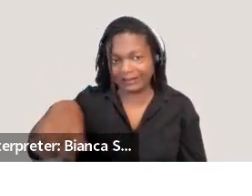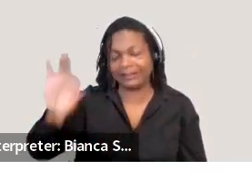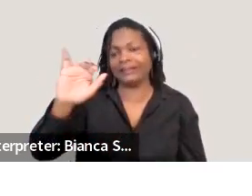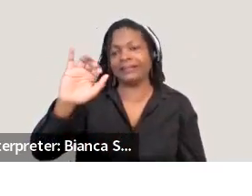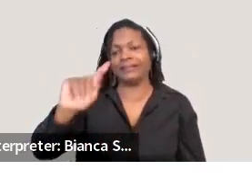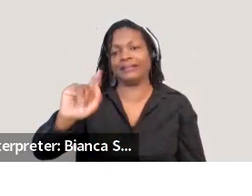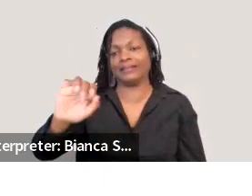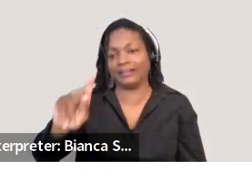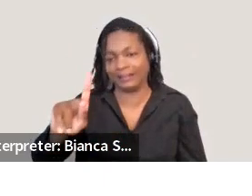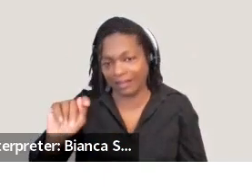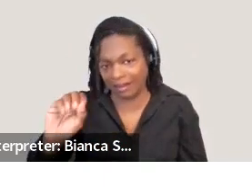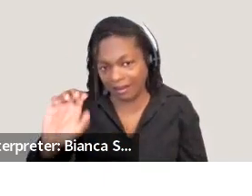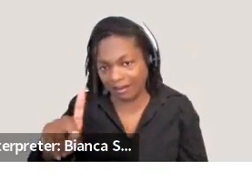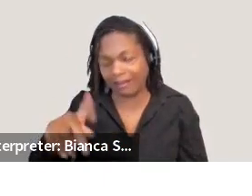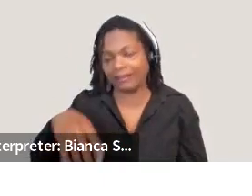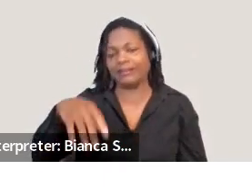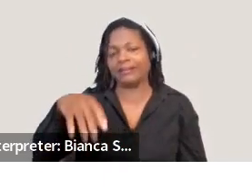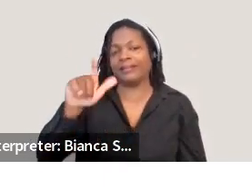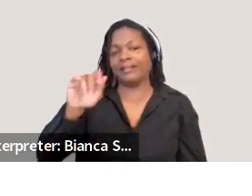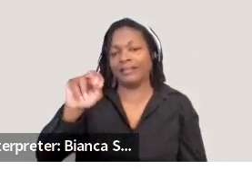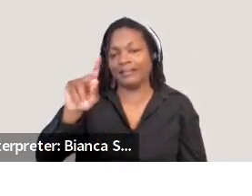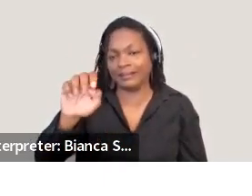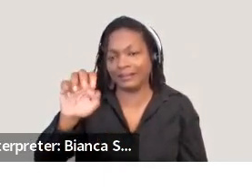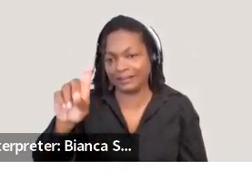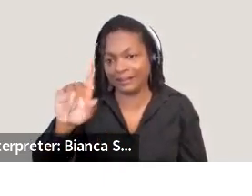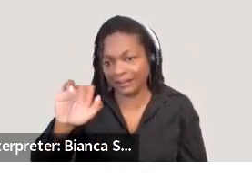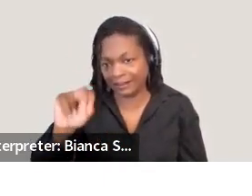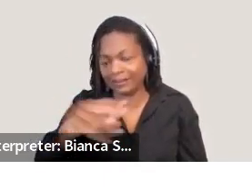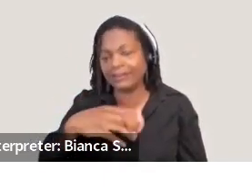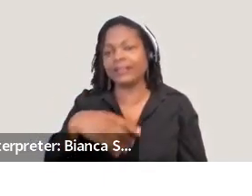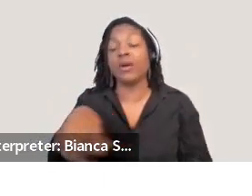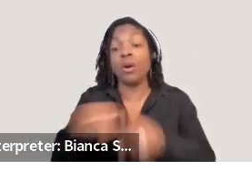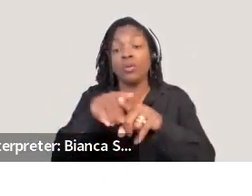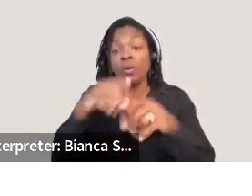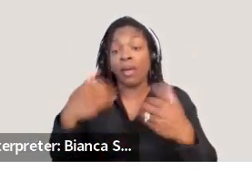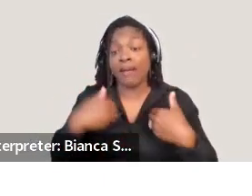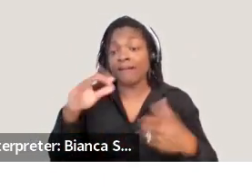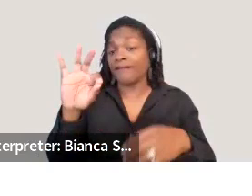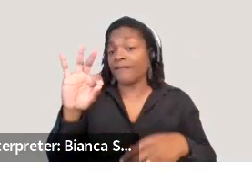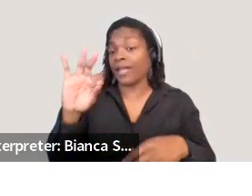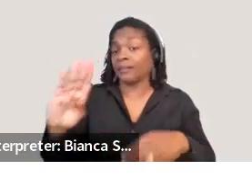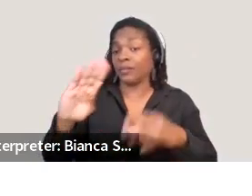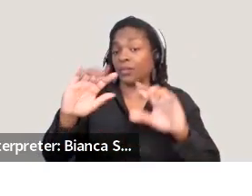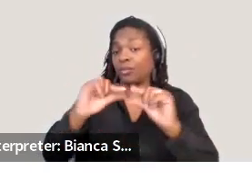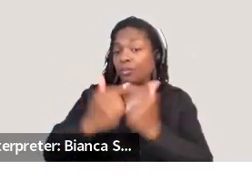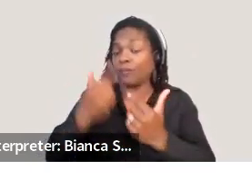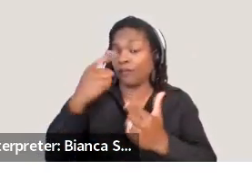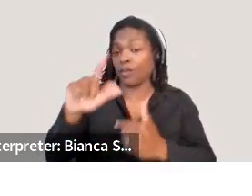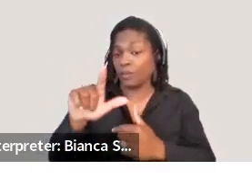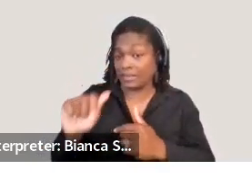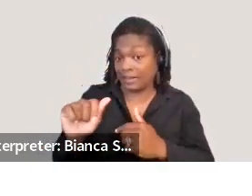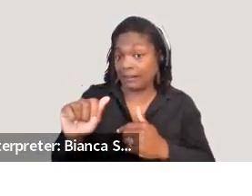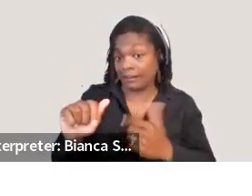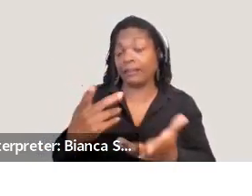also have a Facebook group for Louisiana. And so in that group, people